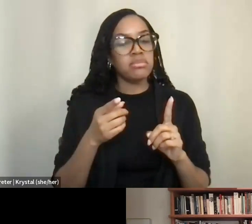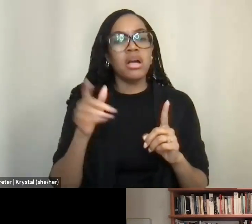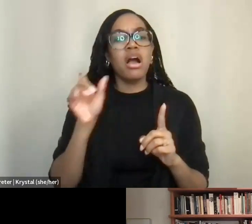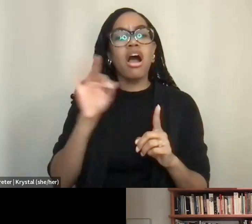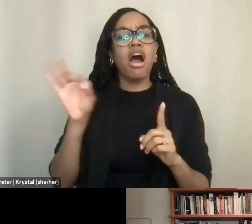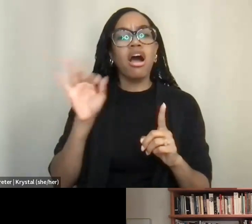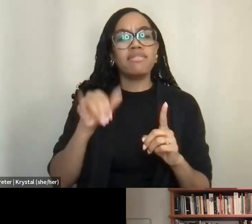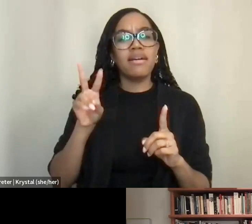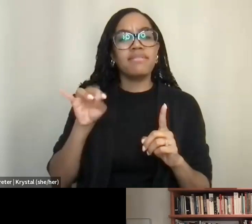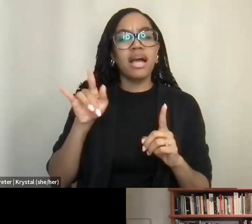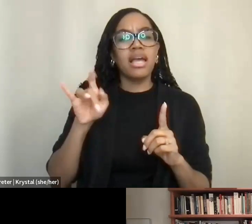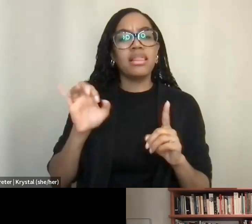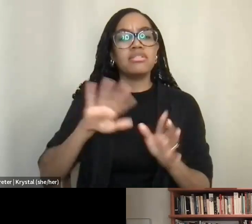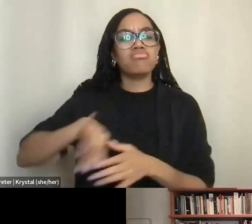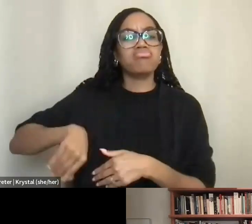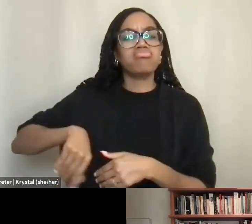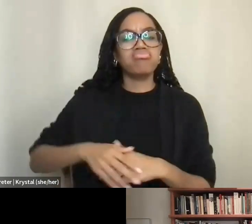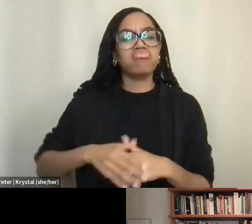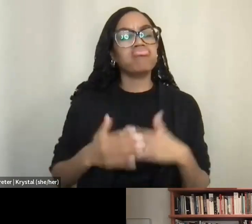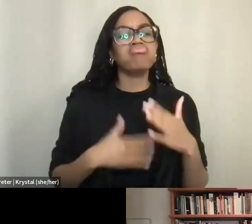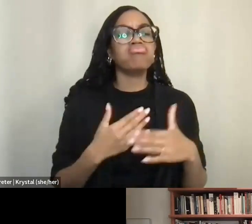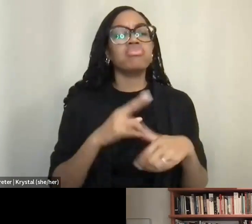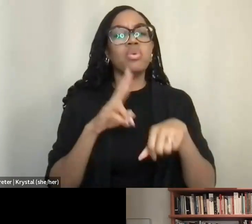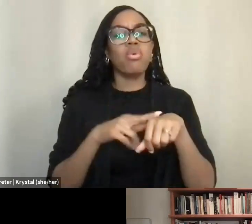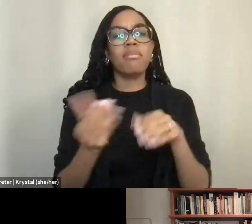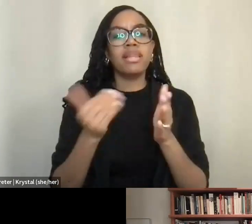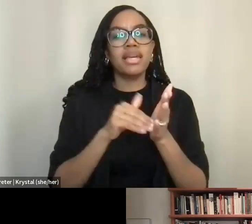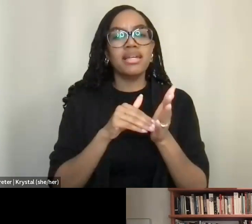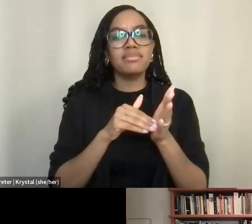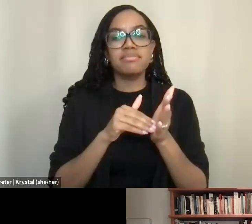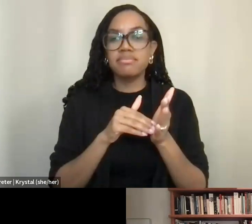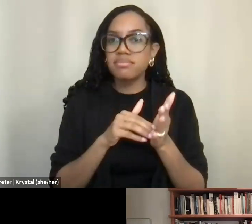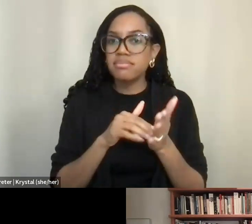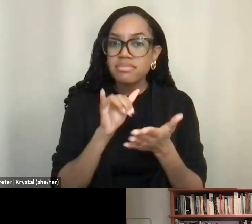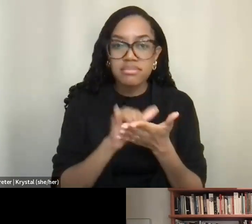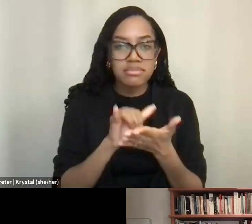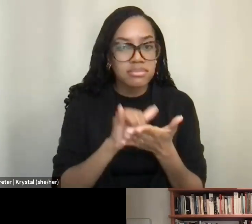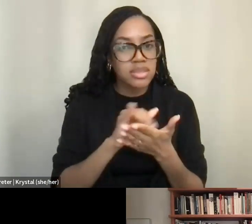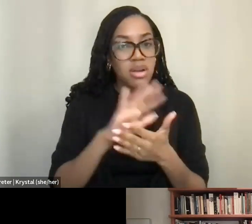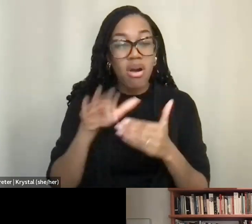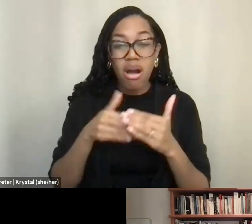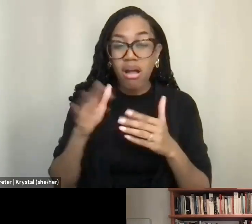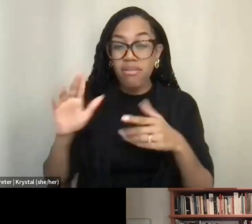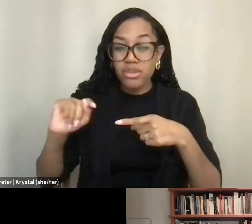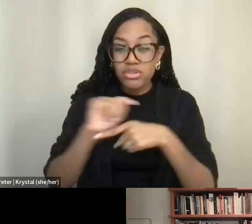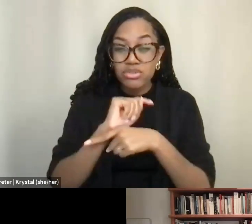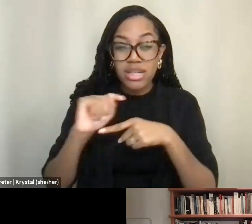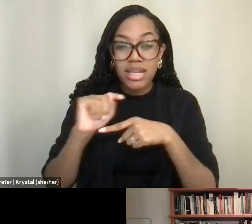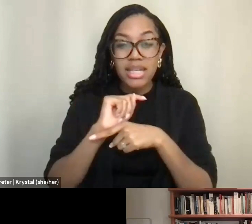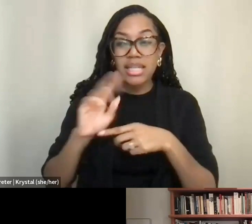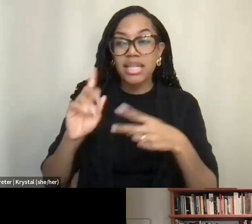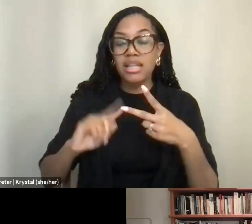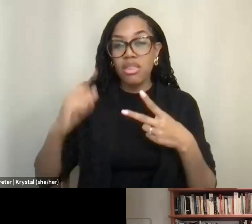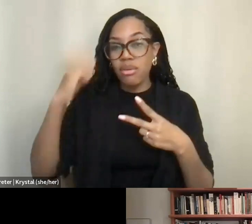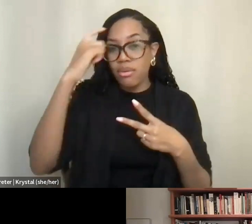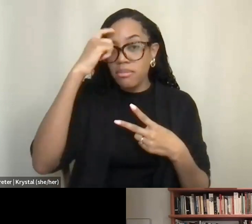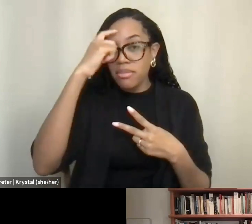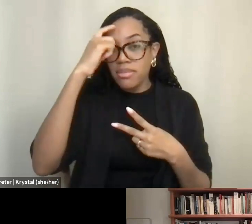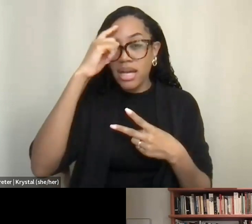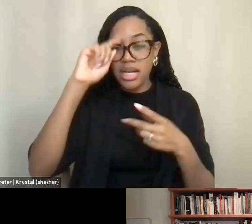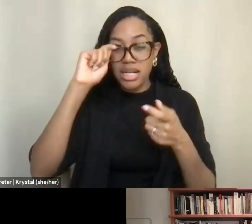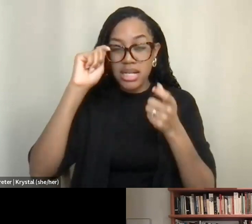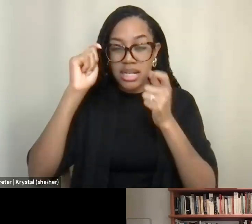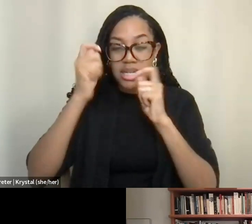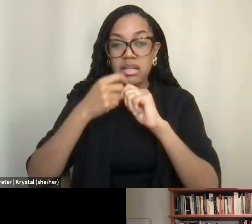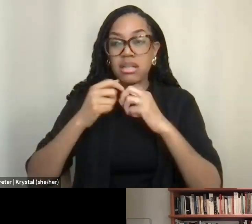discarding all of that training, all of the emotions, all the reflexes and psychological synapses, however you want